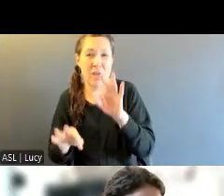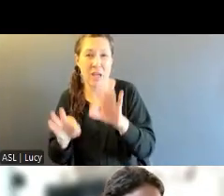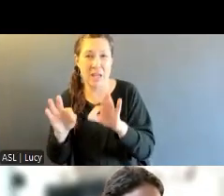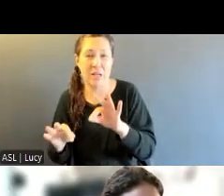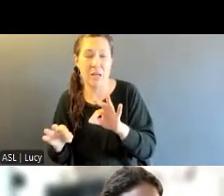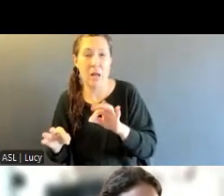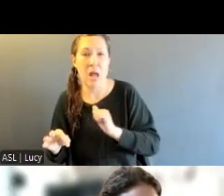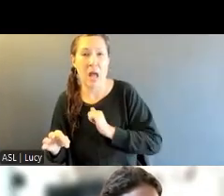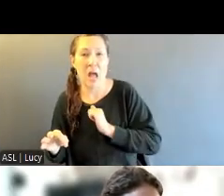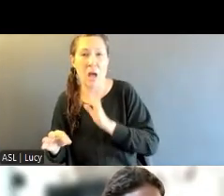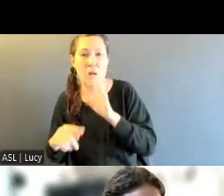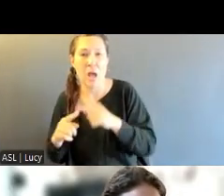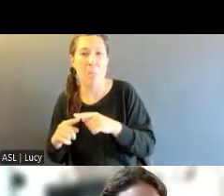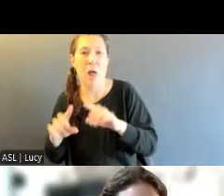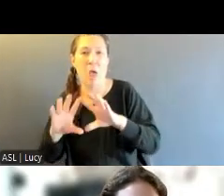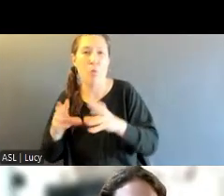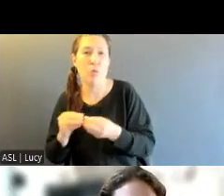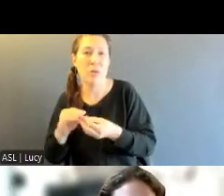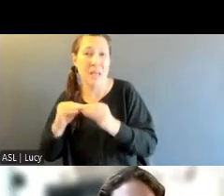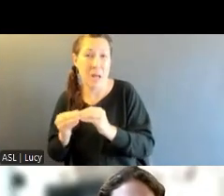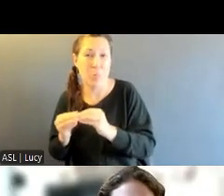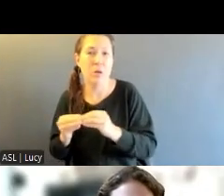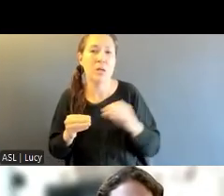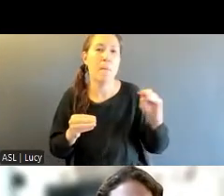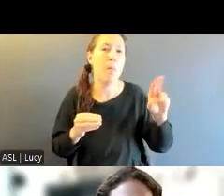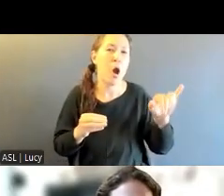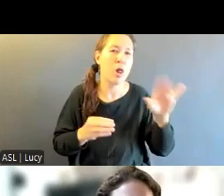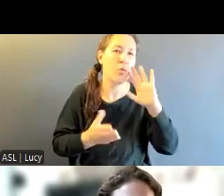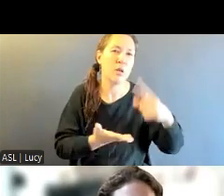findings. So we'll get into it.